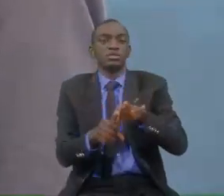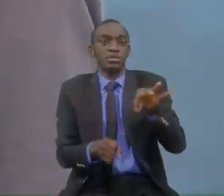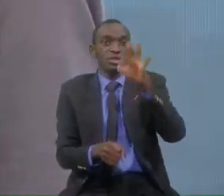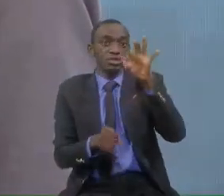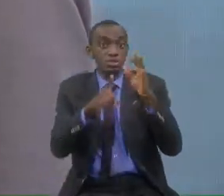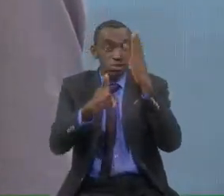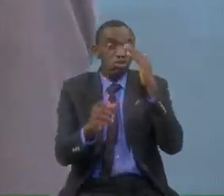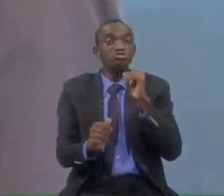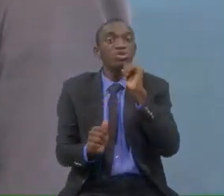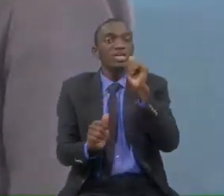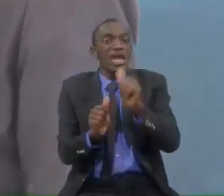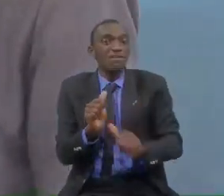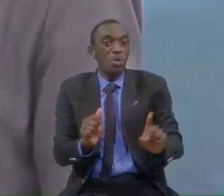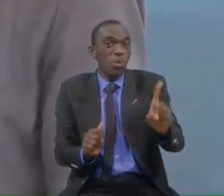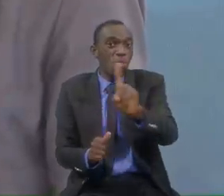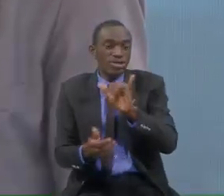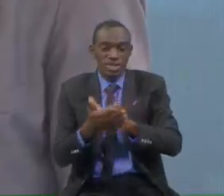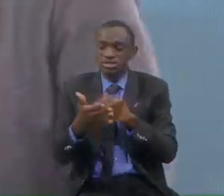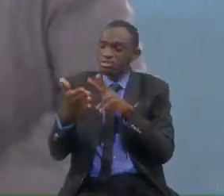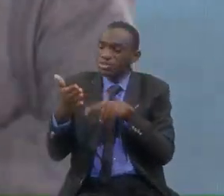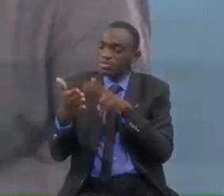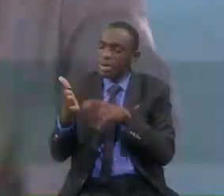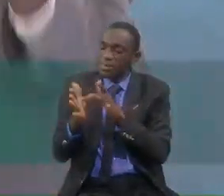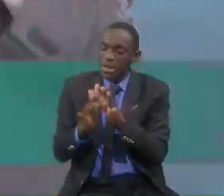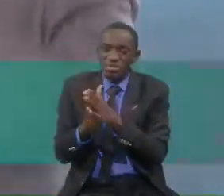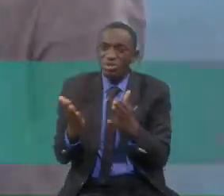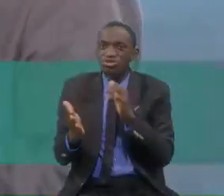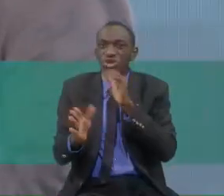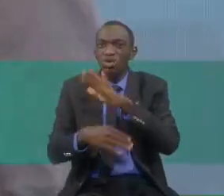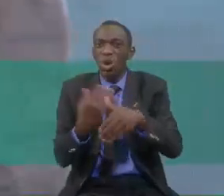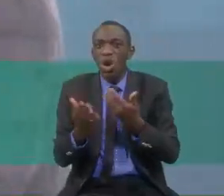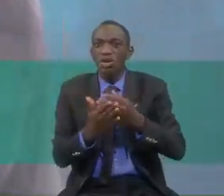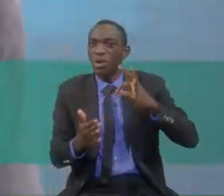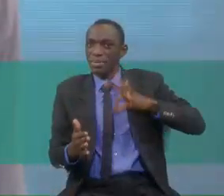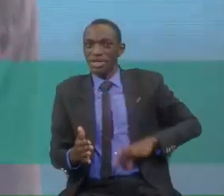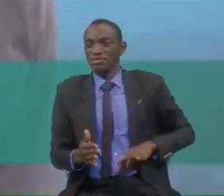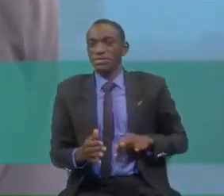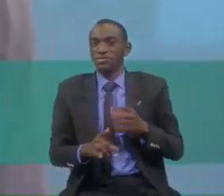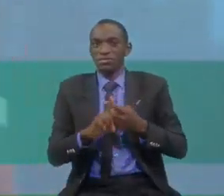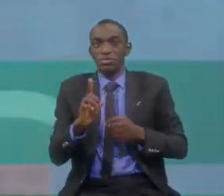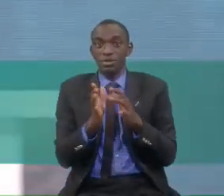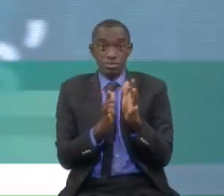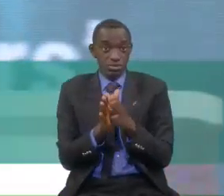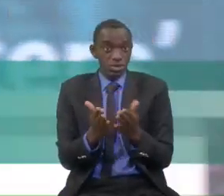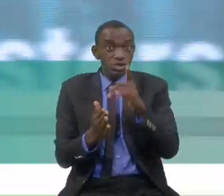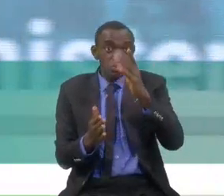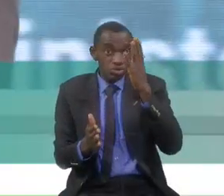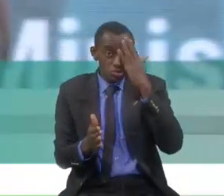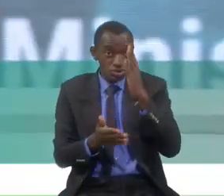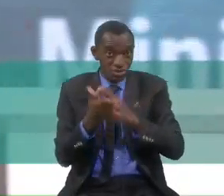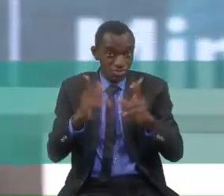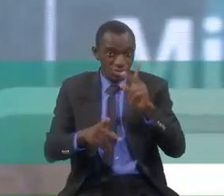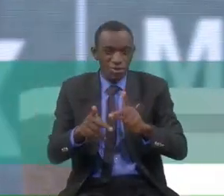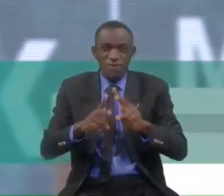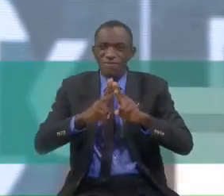Scripture that actually benefits from the Scripture. You know, you might have known people that are very dutiful, and